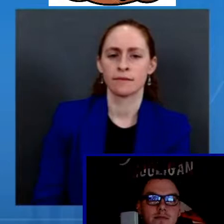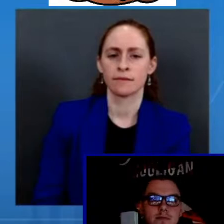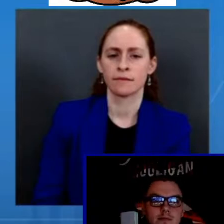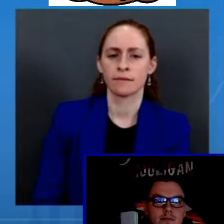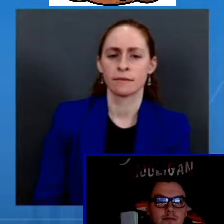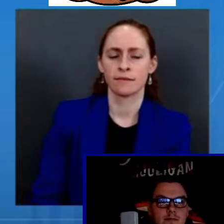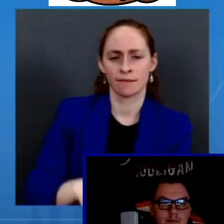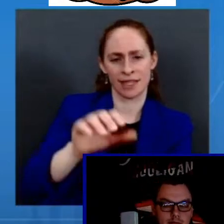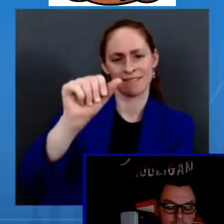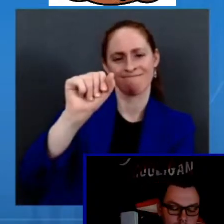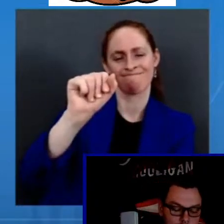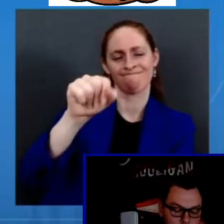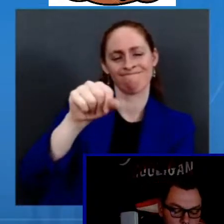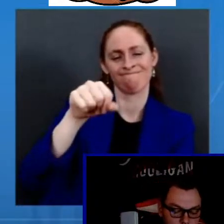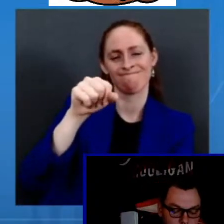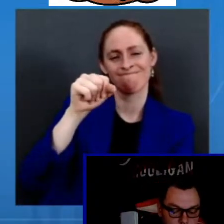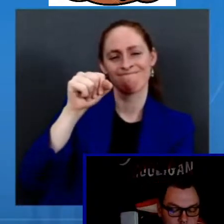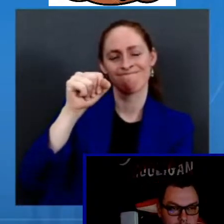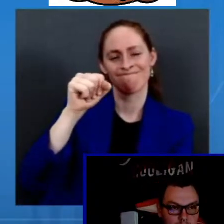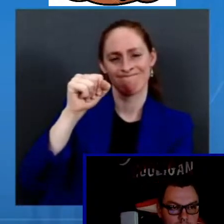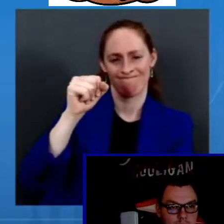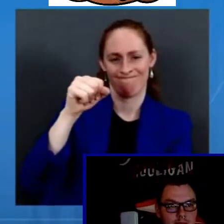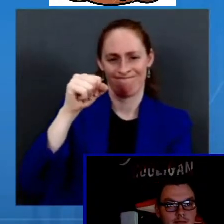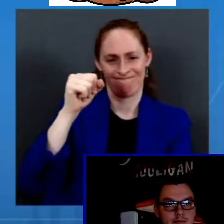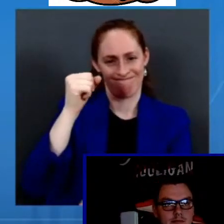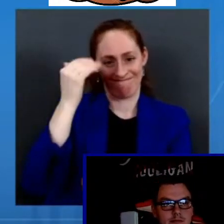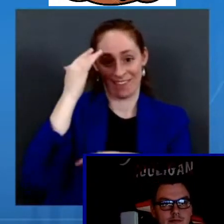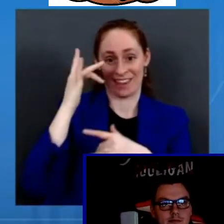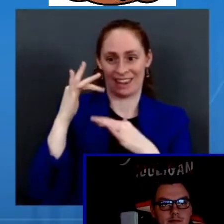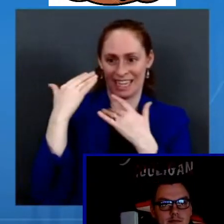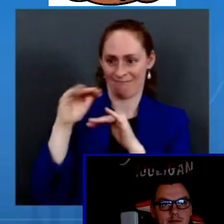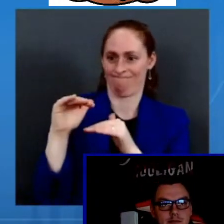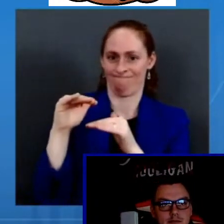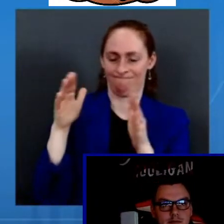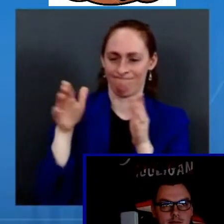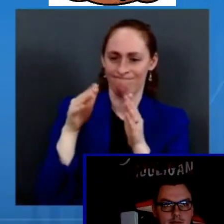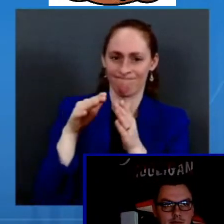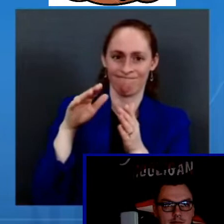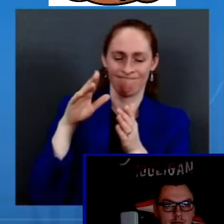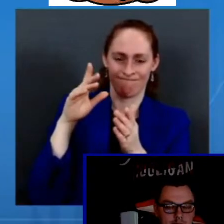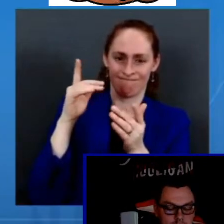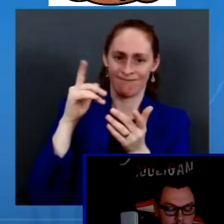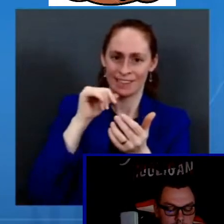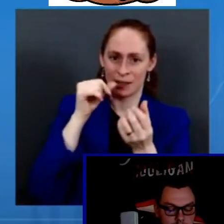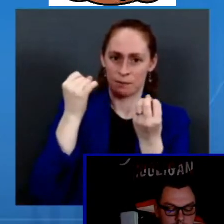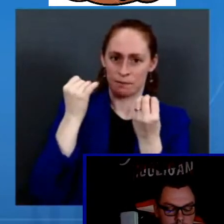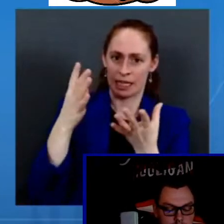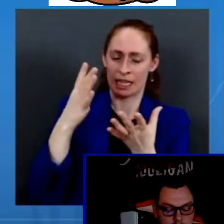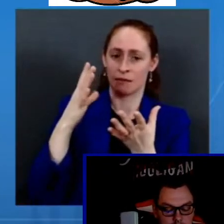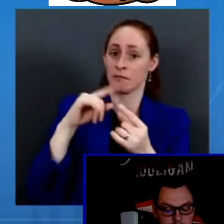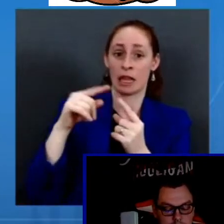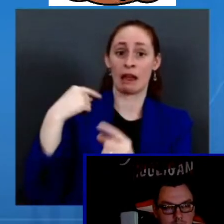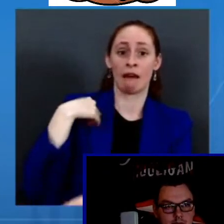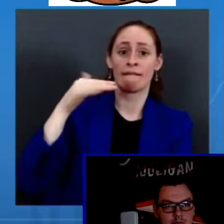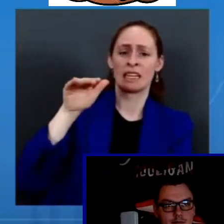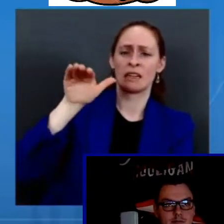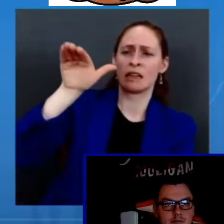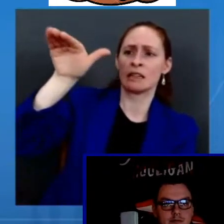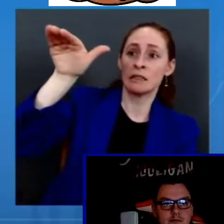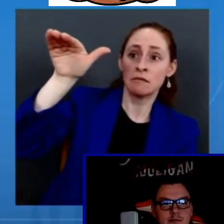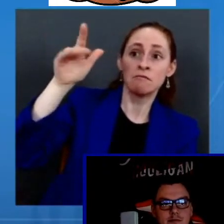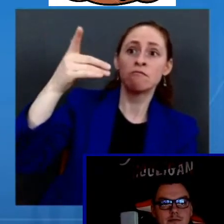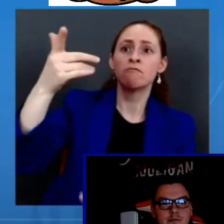asked the NIH Guidelines Committee to put together a recommendation of when someone comes in with an